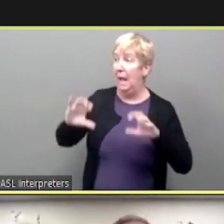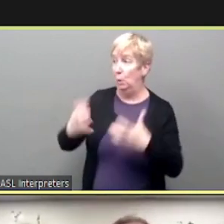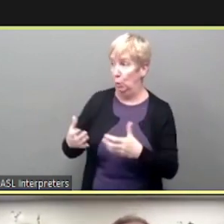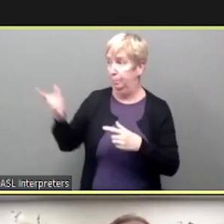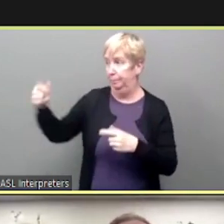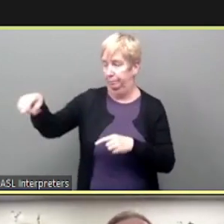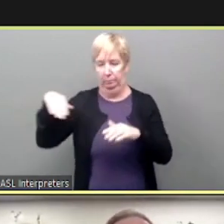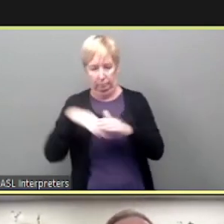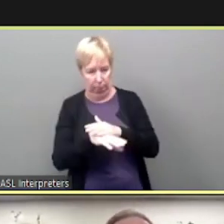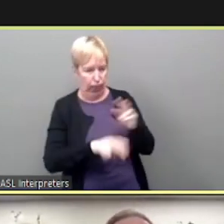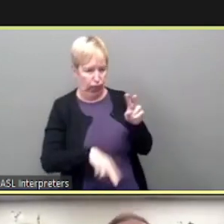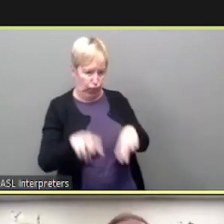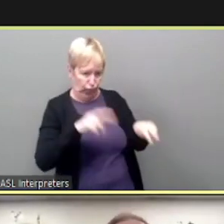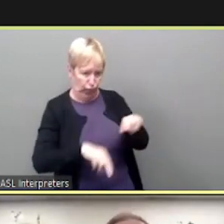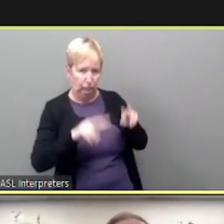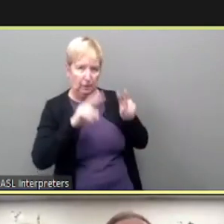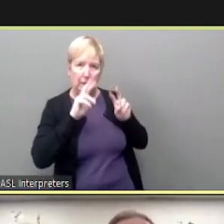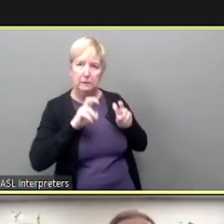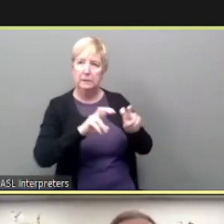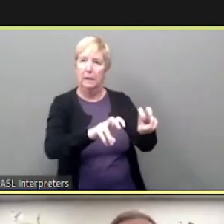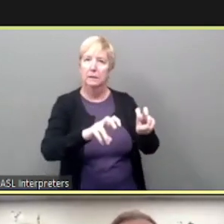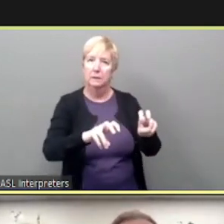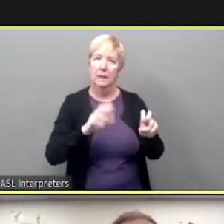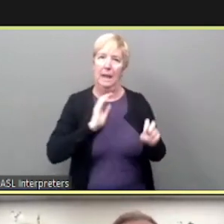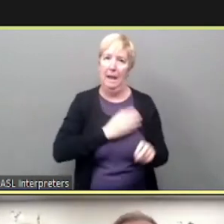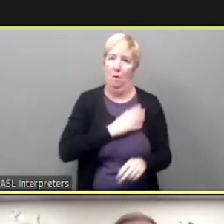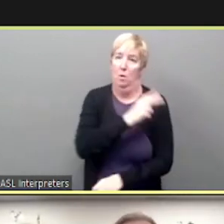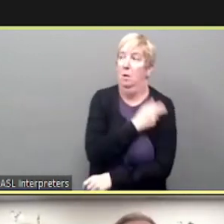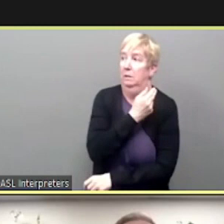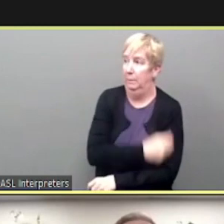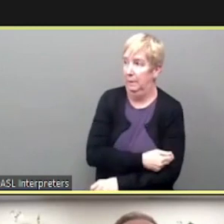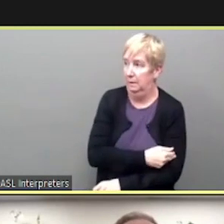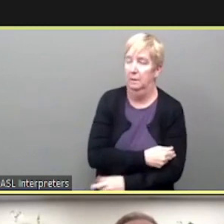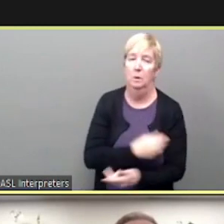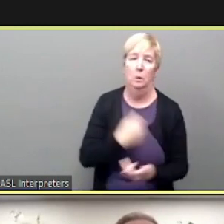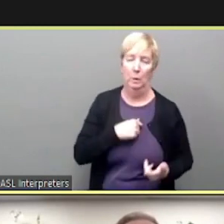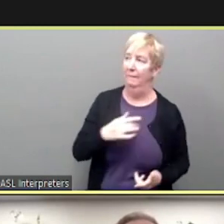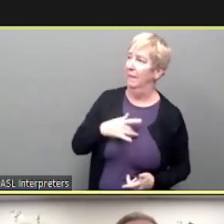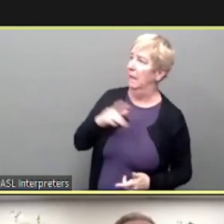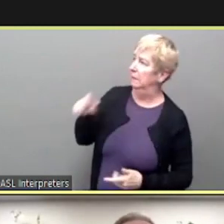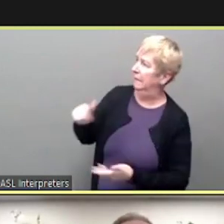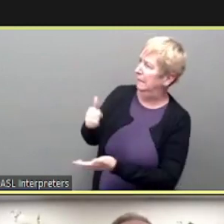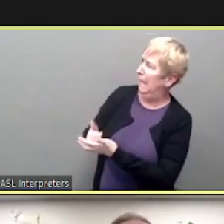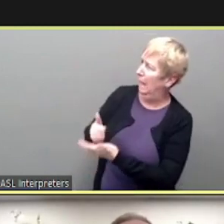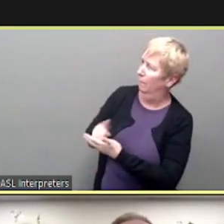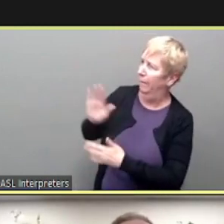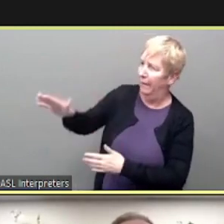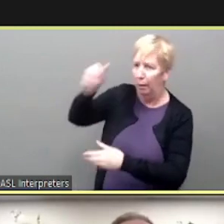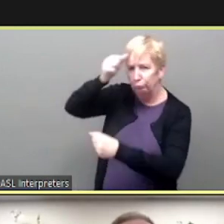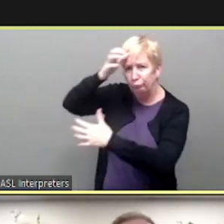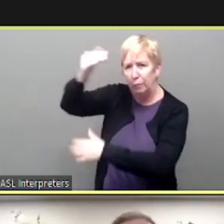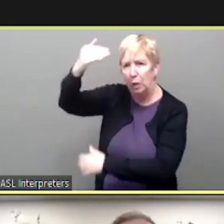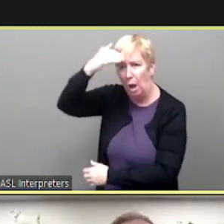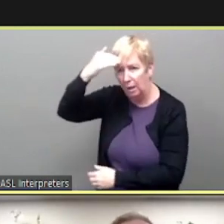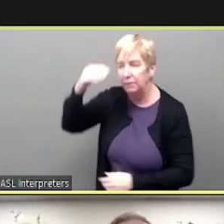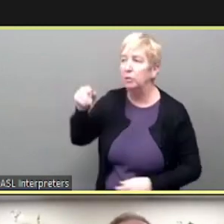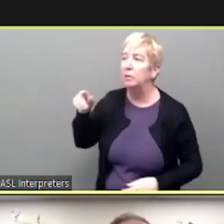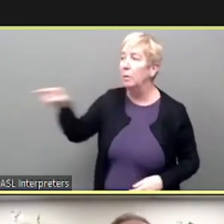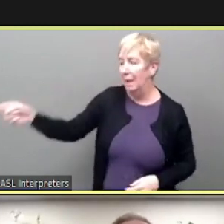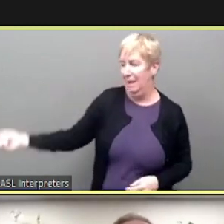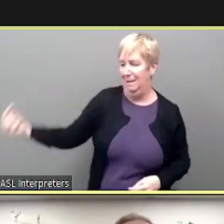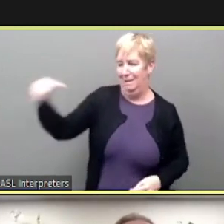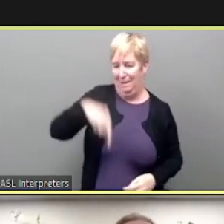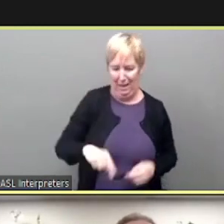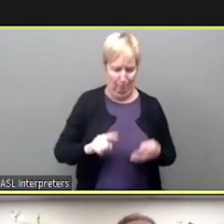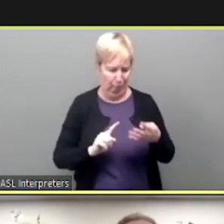we were pretty urgently in need of additional help. This happened at the end of September, and they